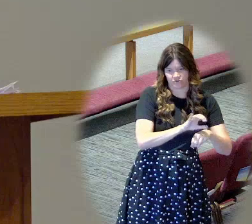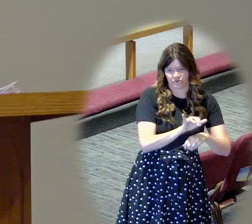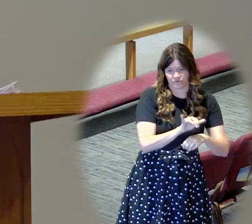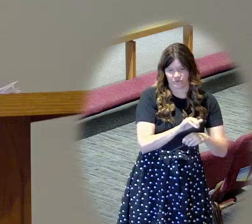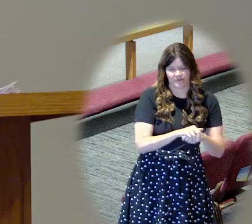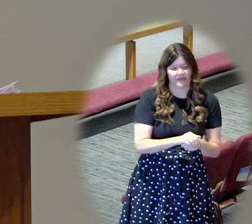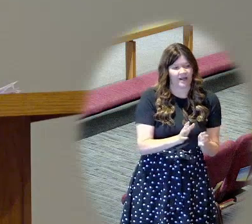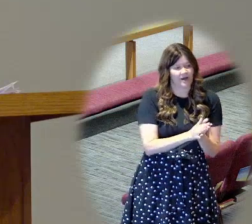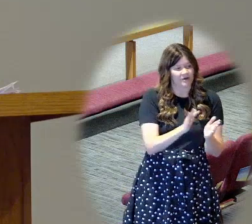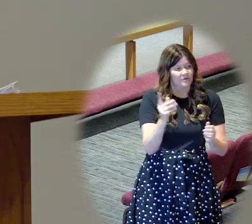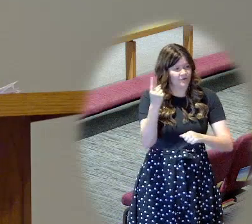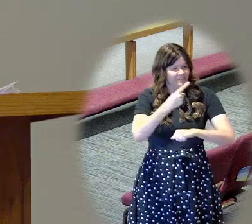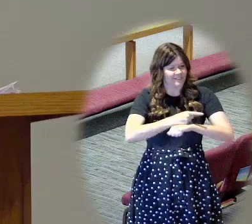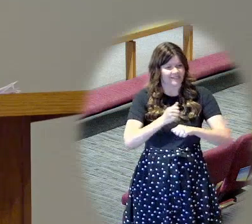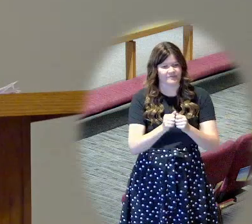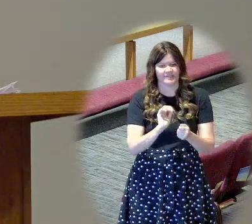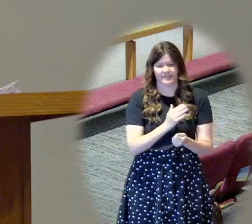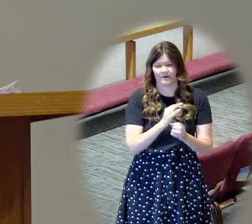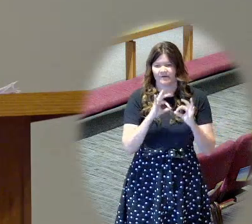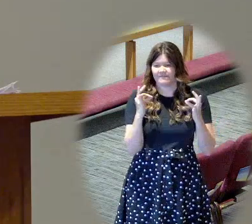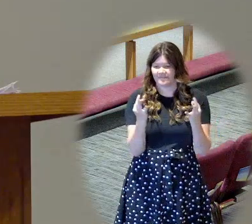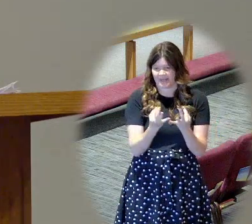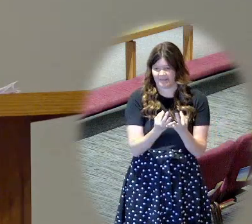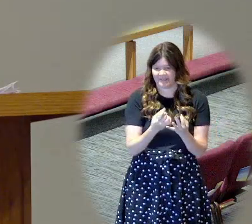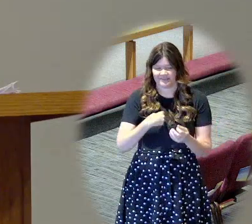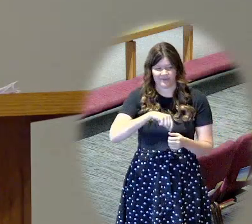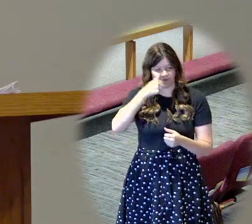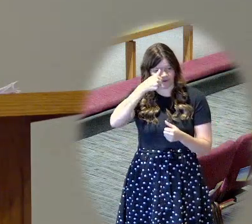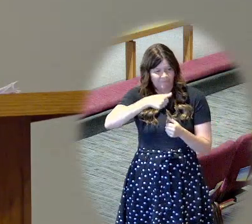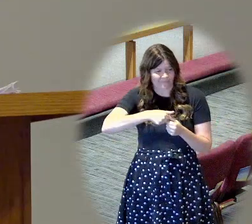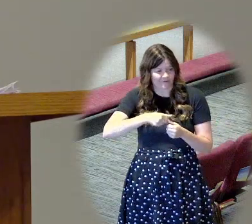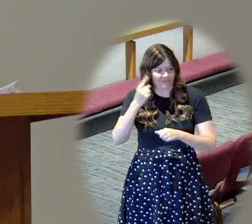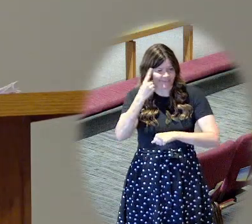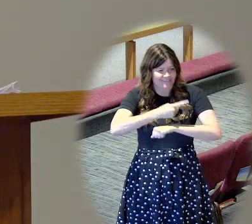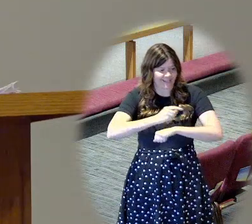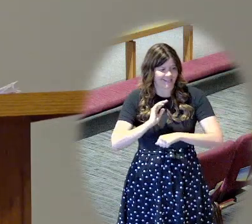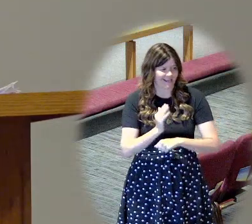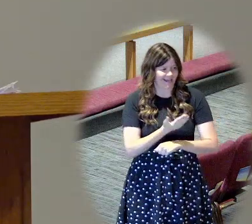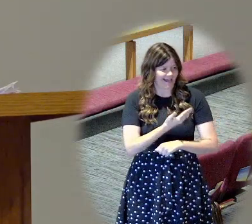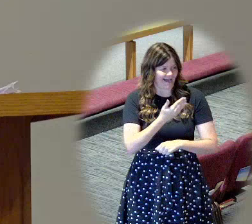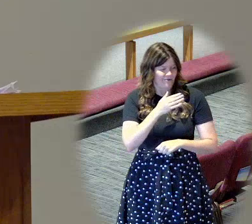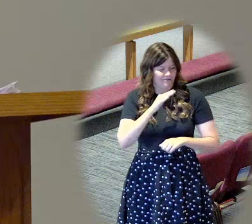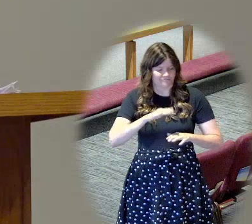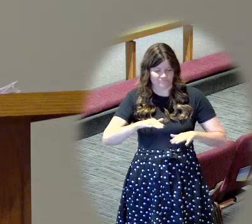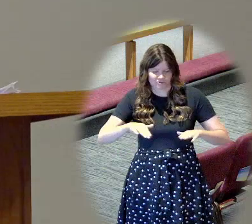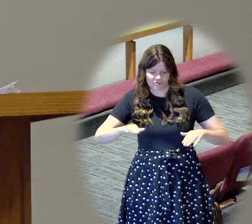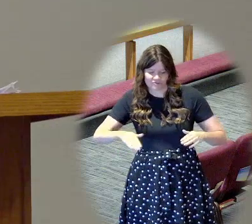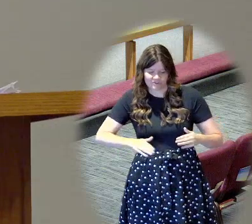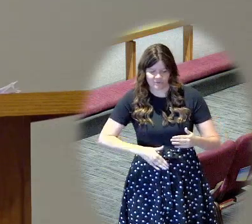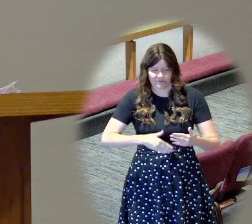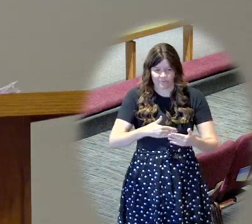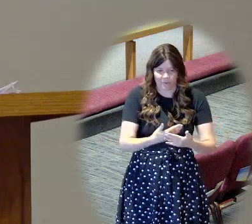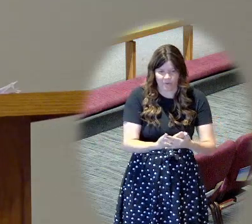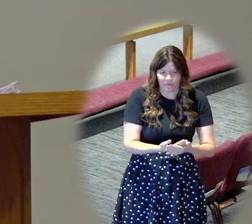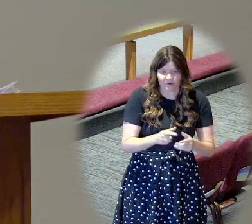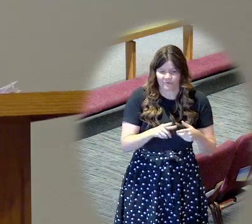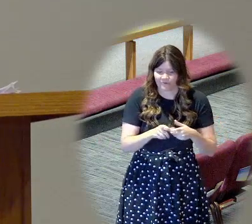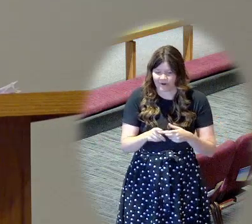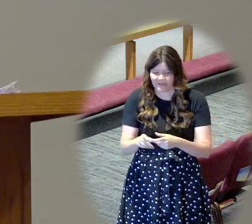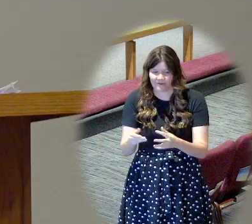Glory days with our families. Remember the days our children were born. They were running around the house. Birthdays.